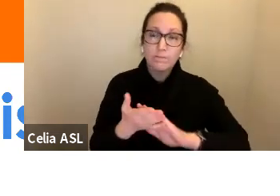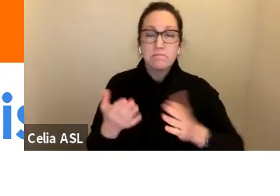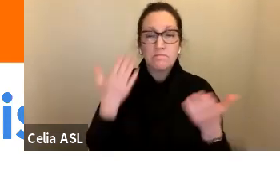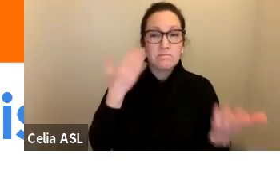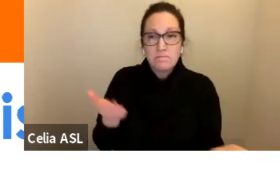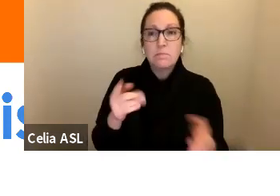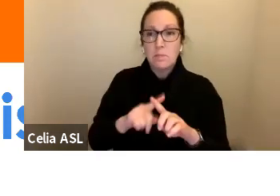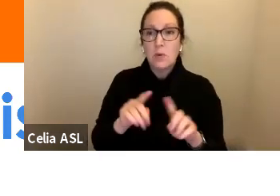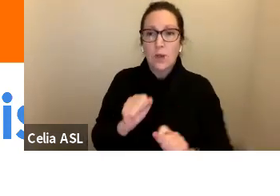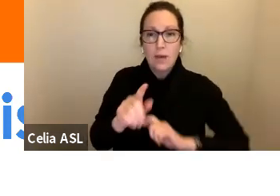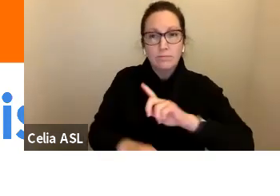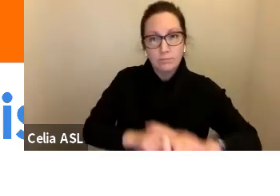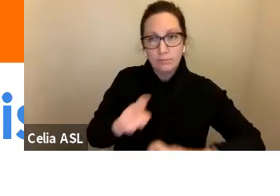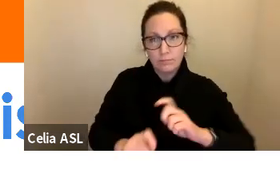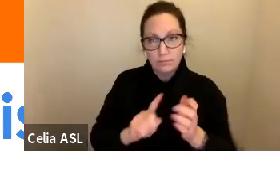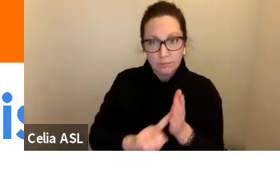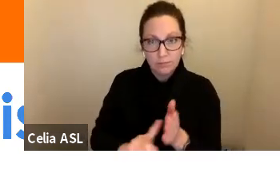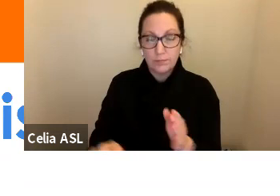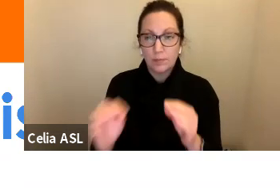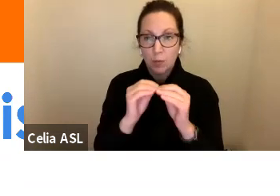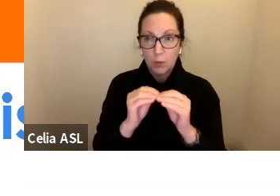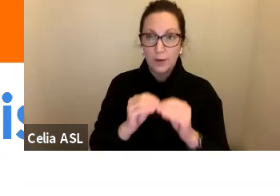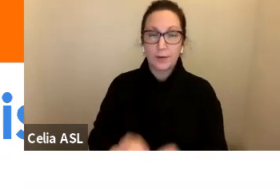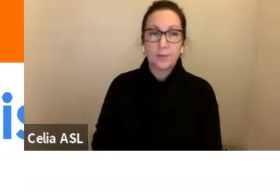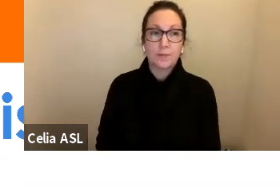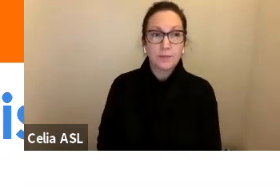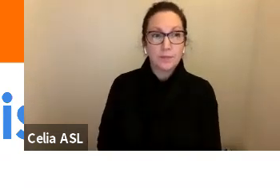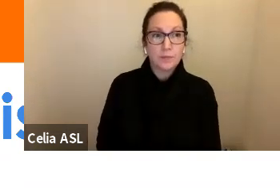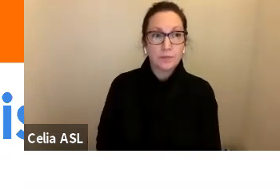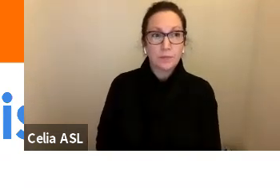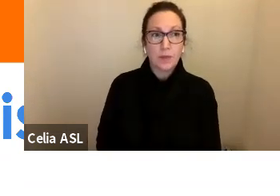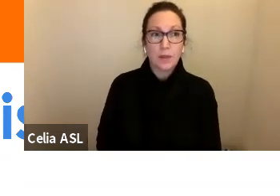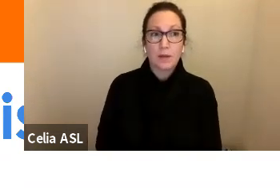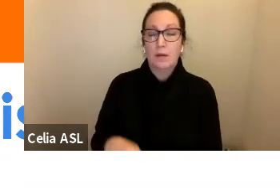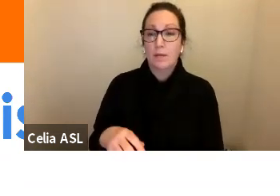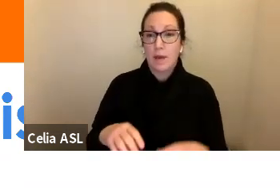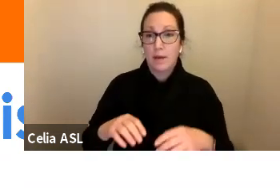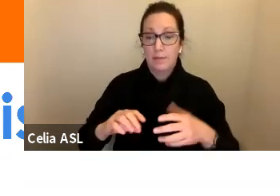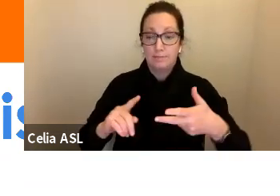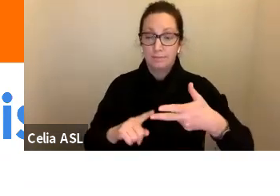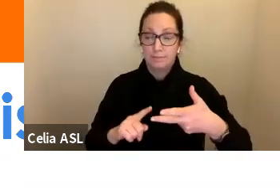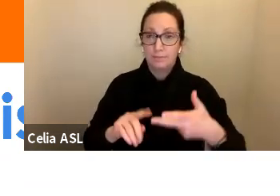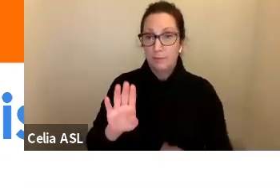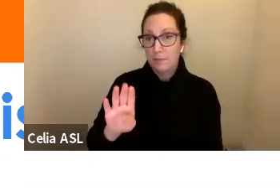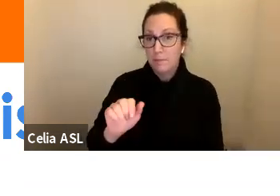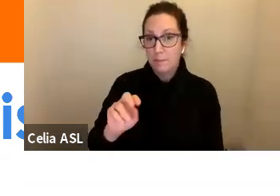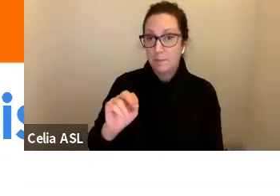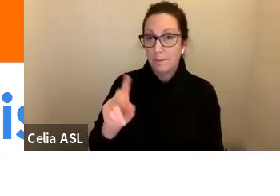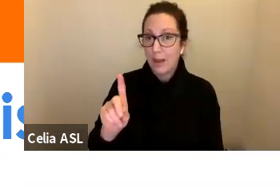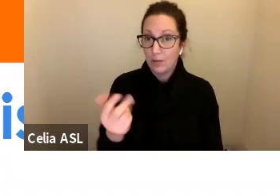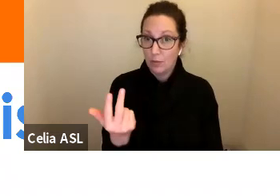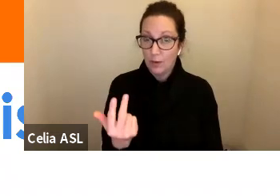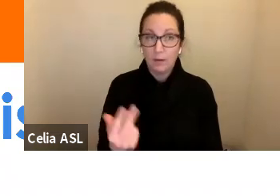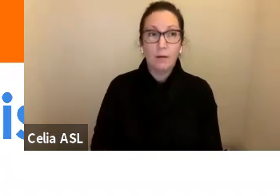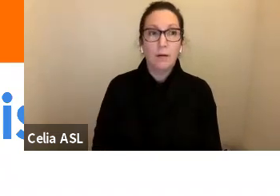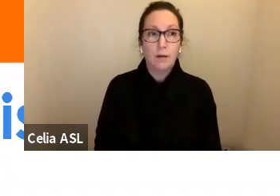on. And then in band 3, there is,